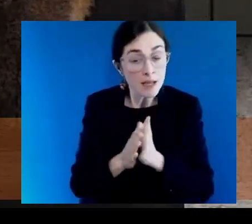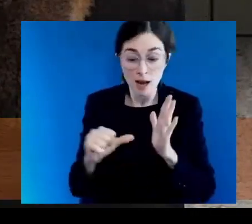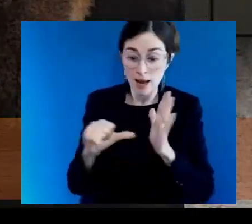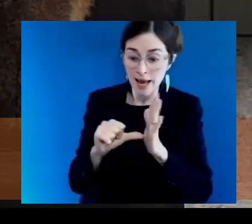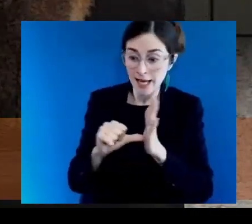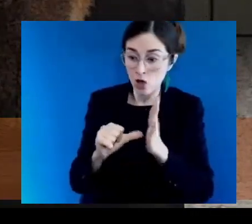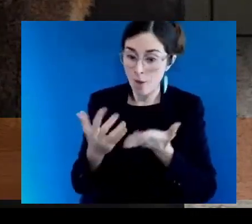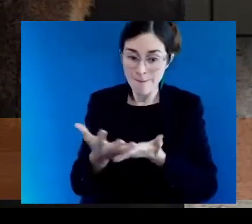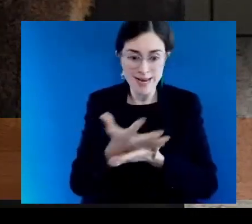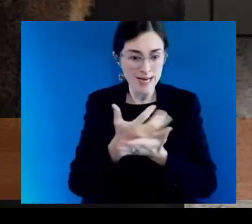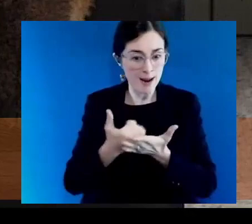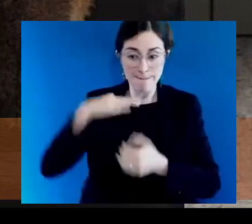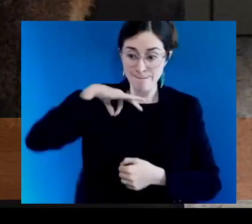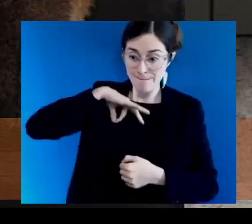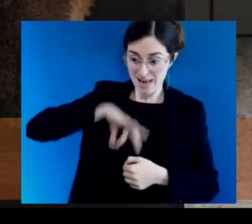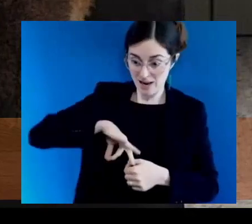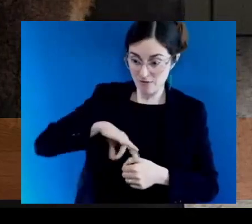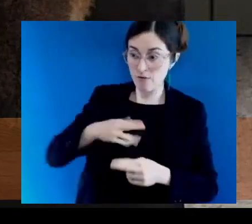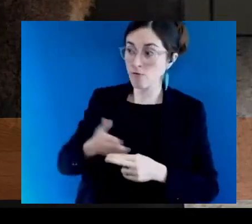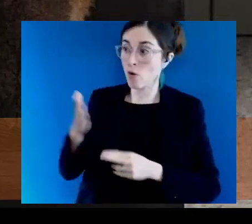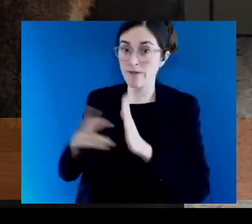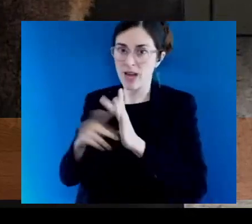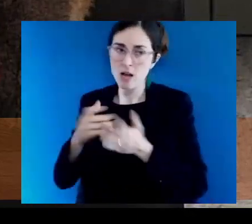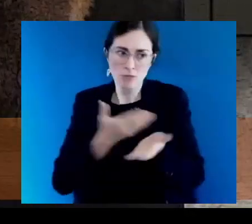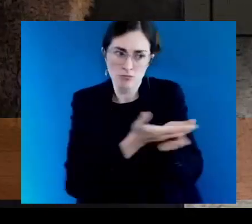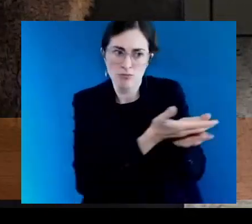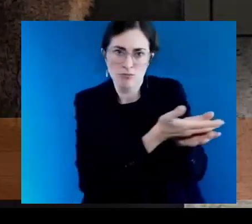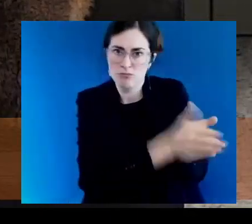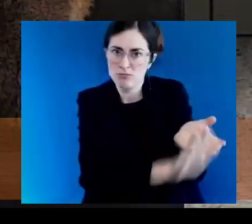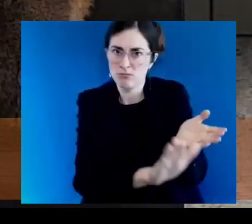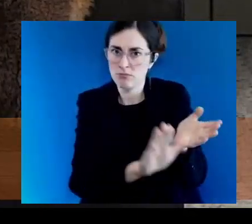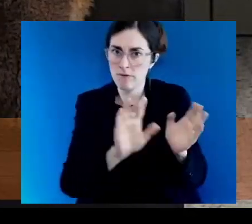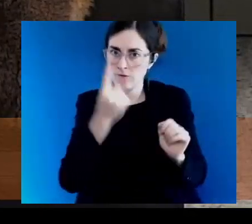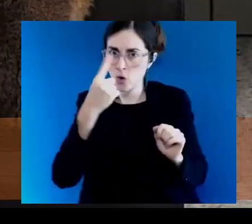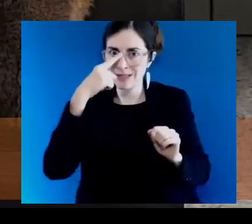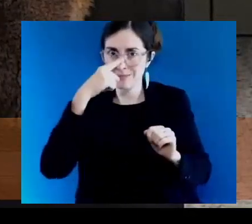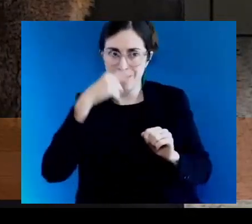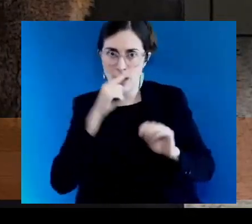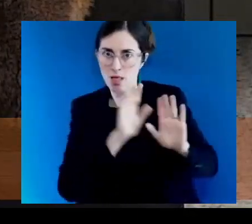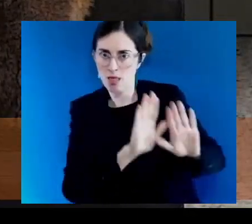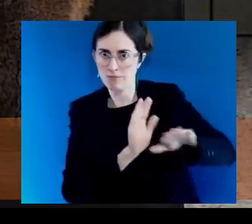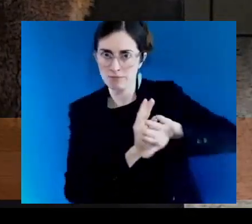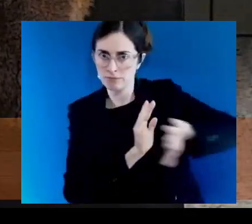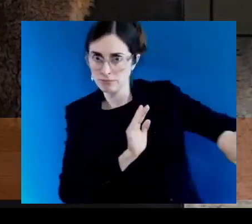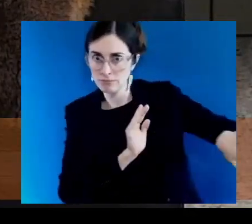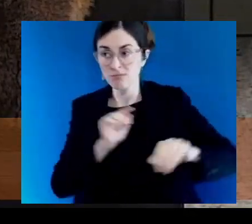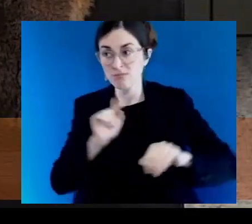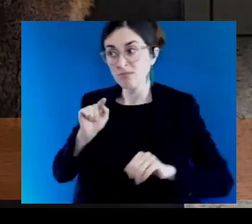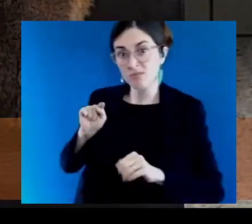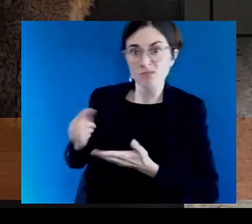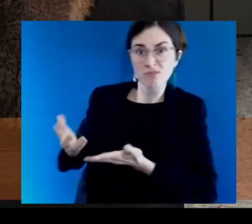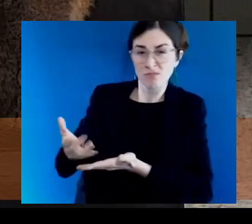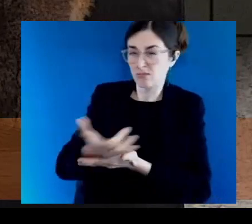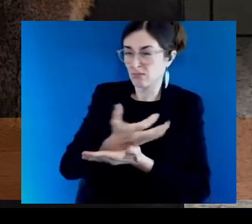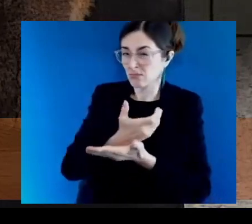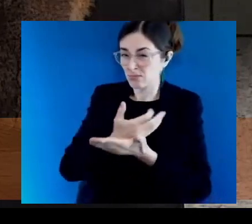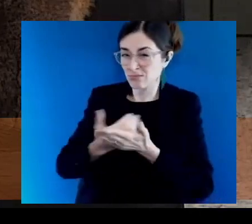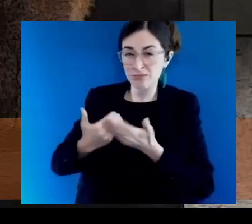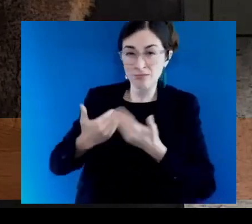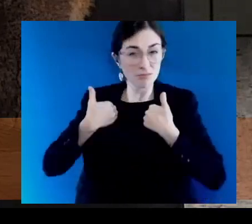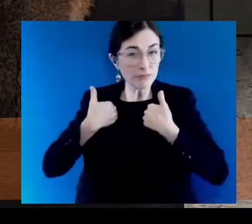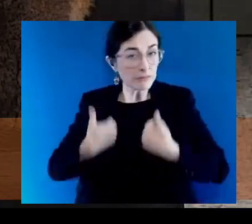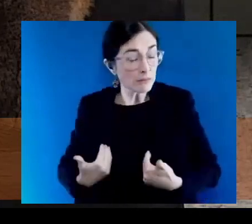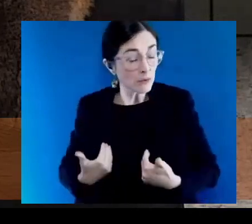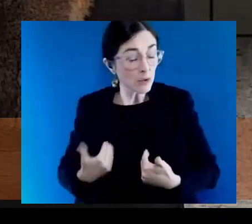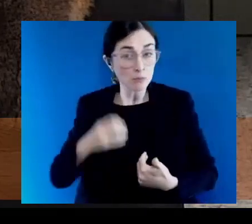the state to the exclusion of First Peoples from these resources generally has been significant in the